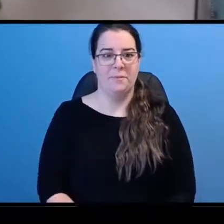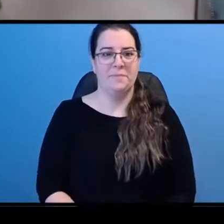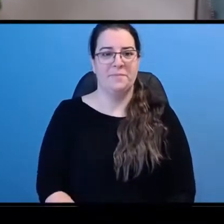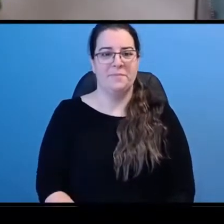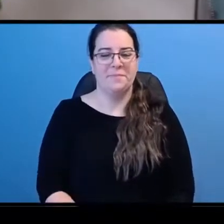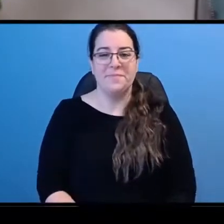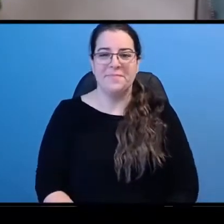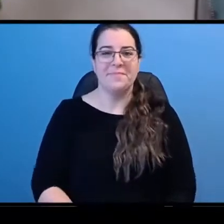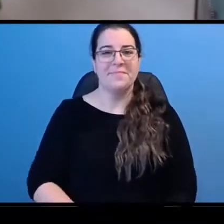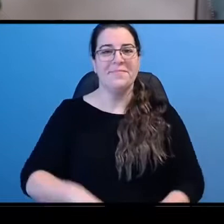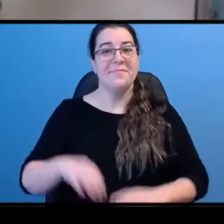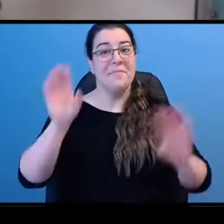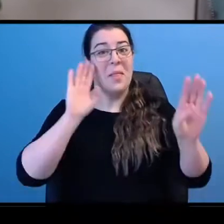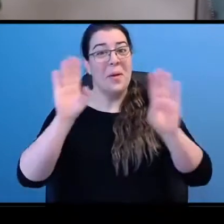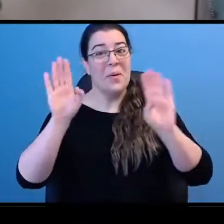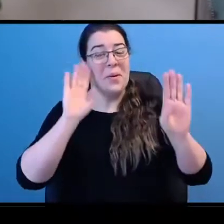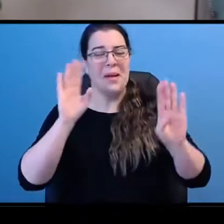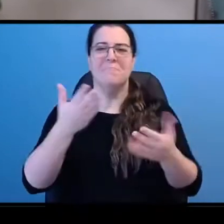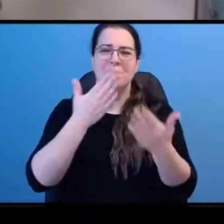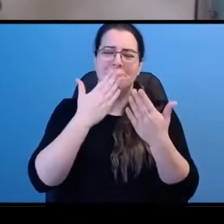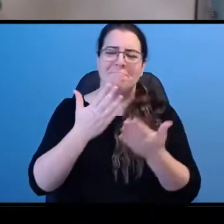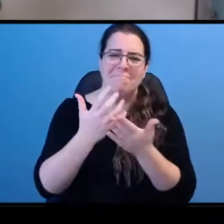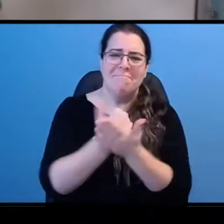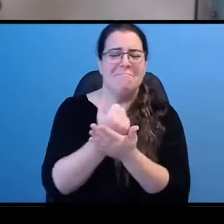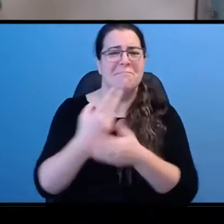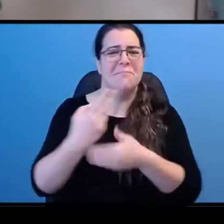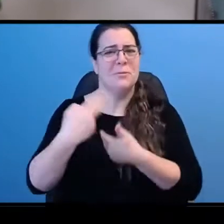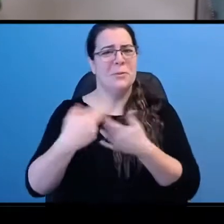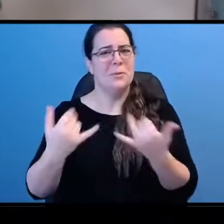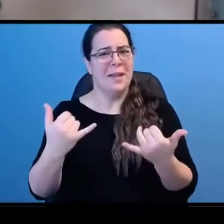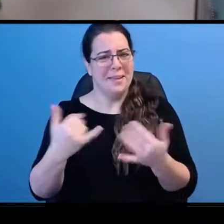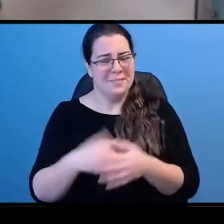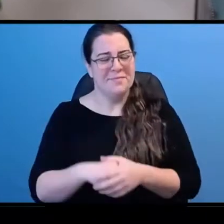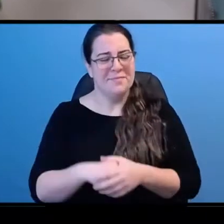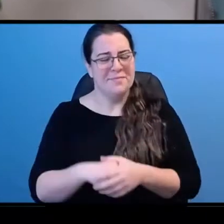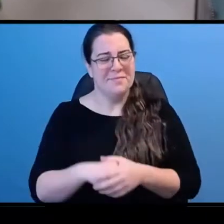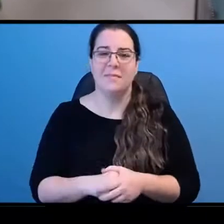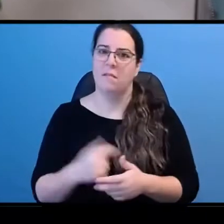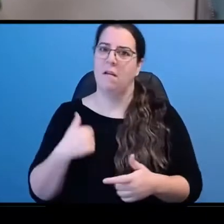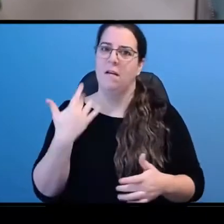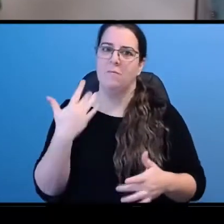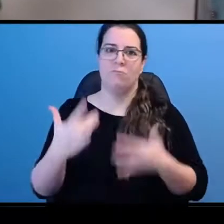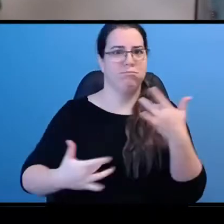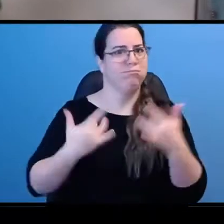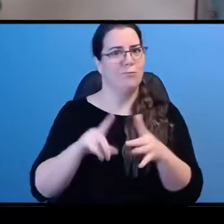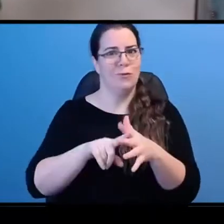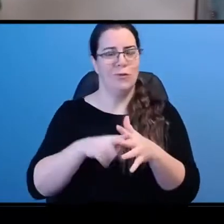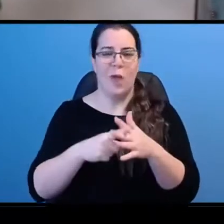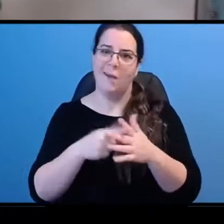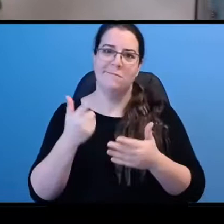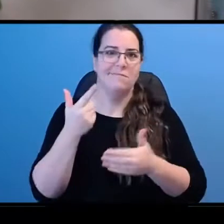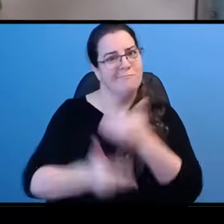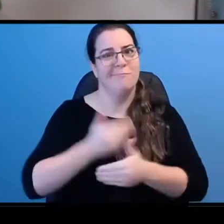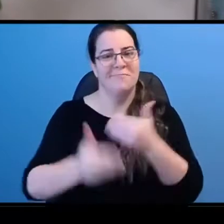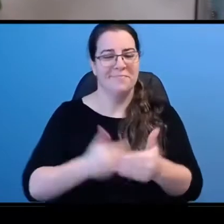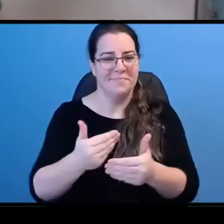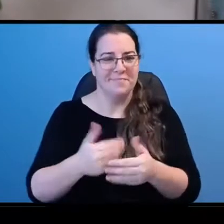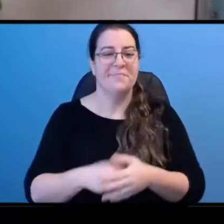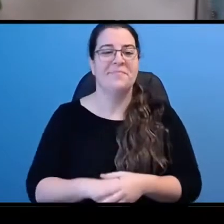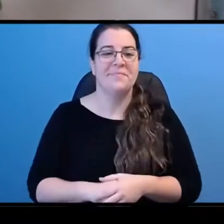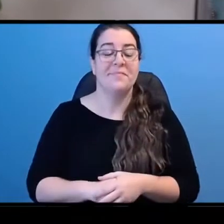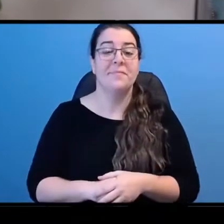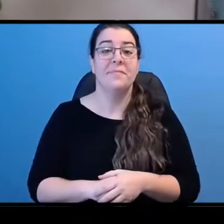everybody. Thank you all for joining us today. Really excited to get started. I'd like to start with a